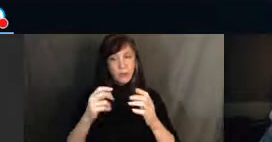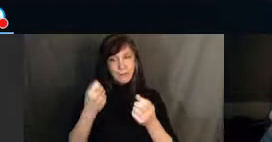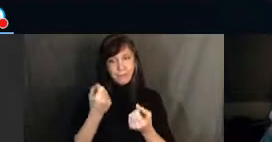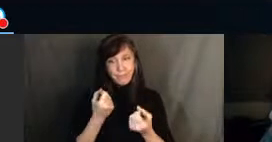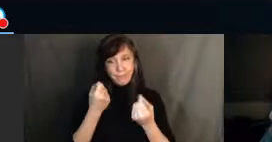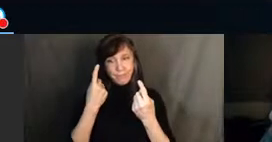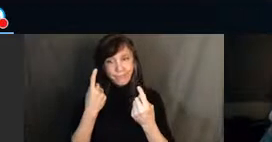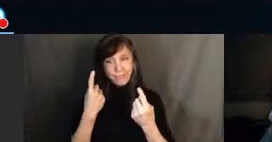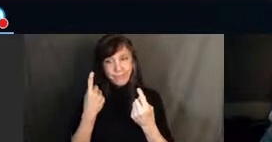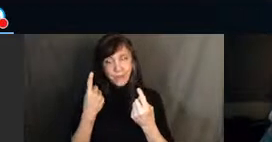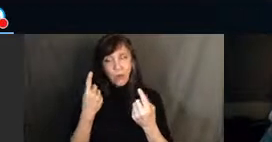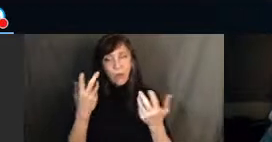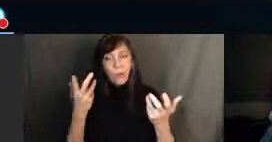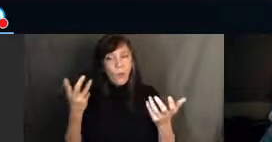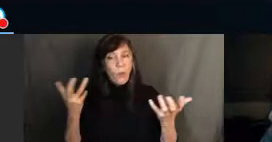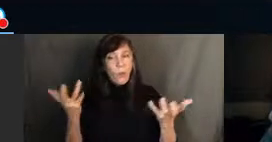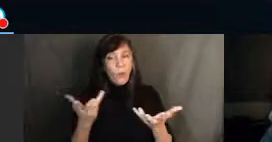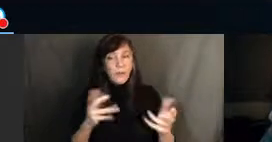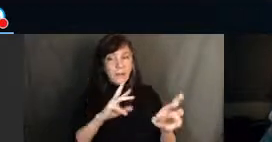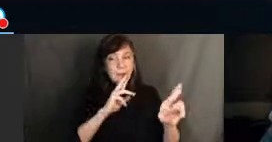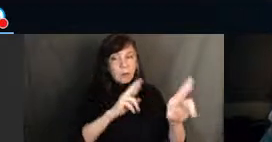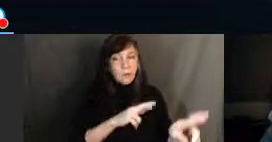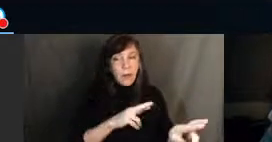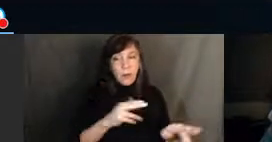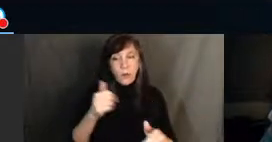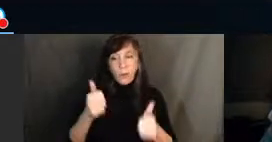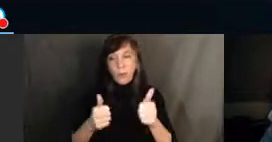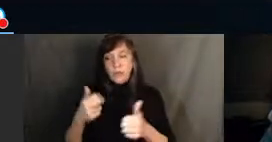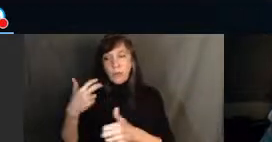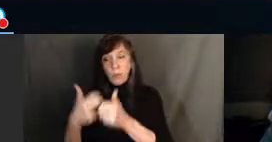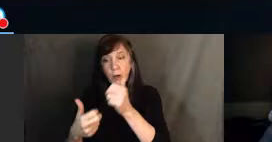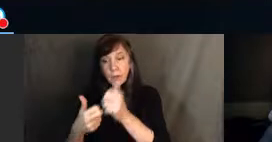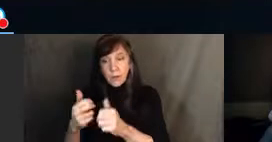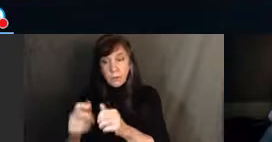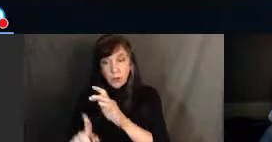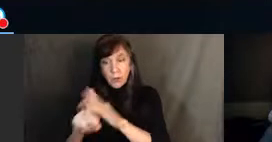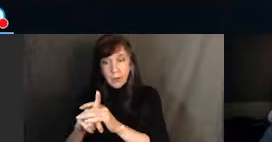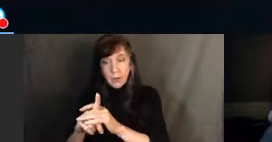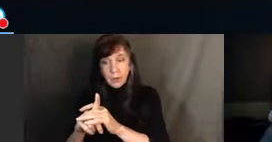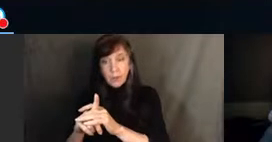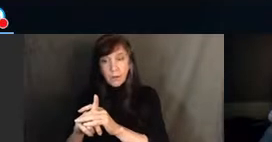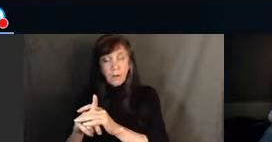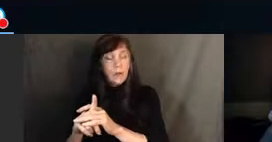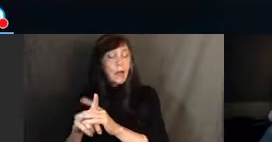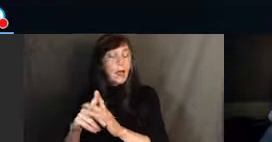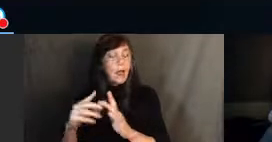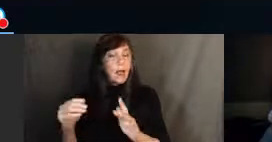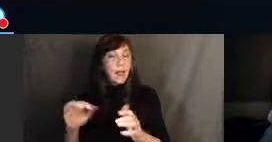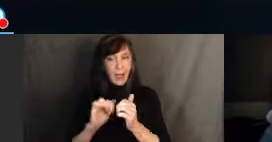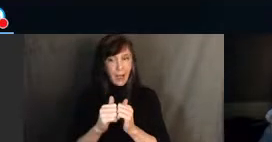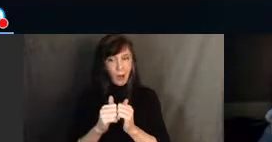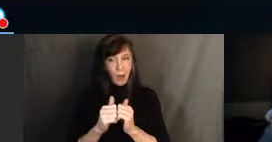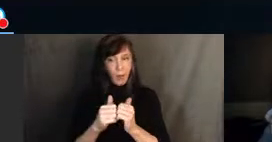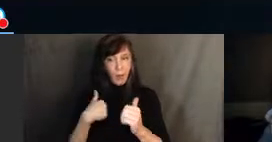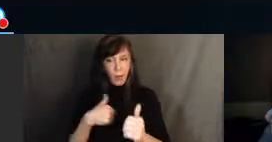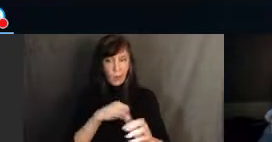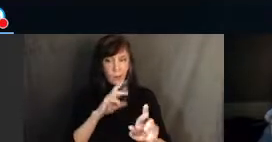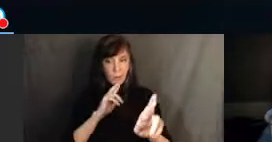what are we responding to, what issues are residents having, and do we need to think differently about how we're